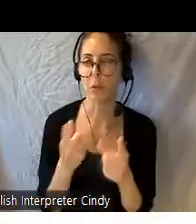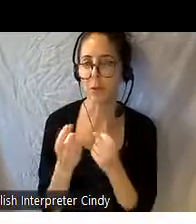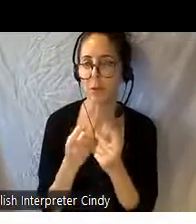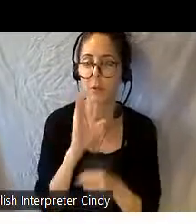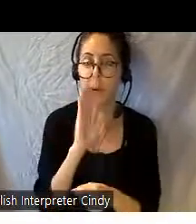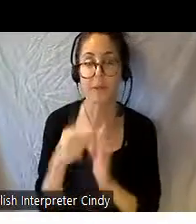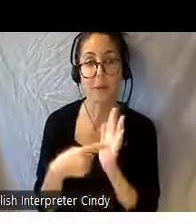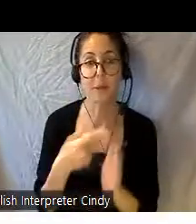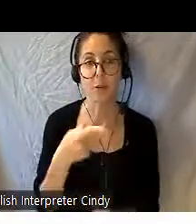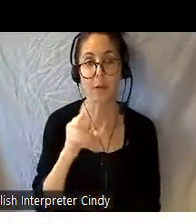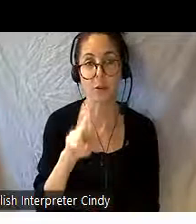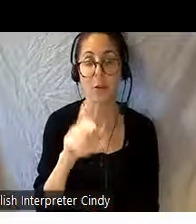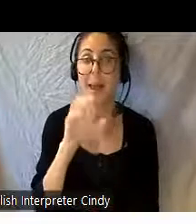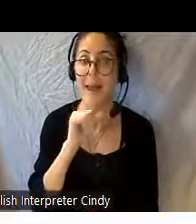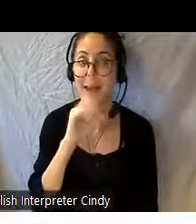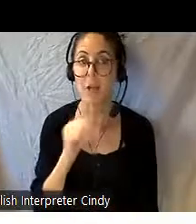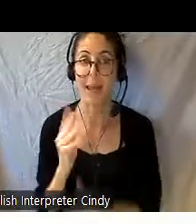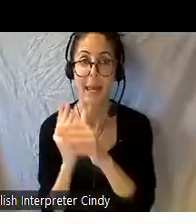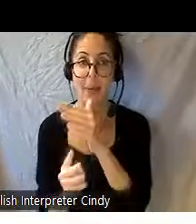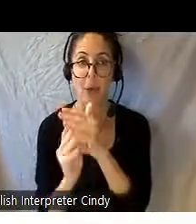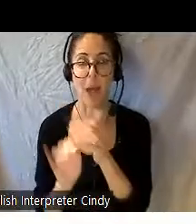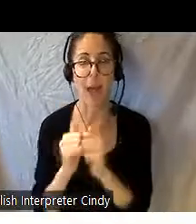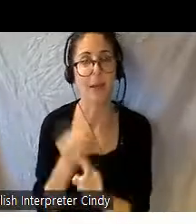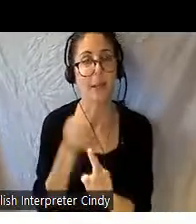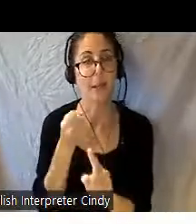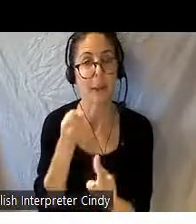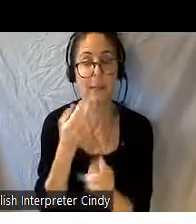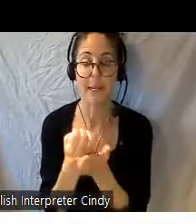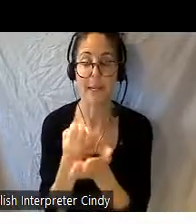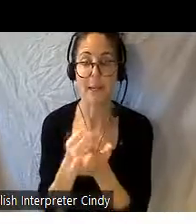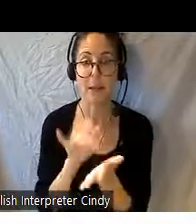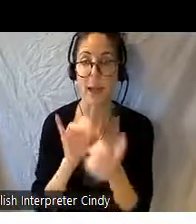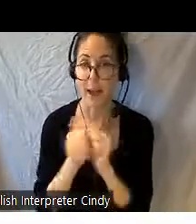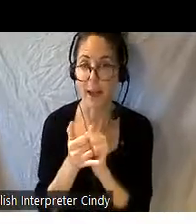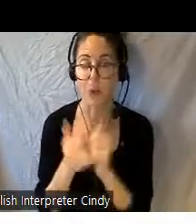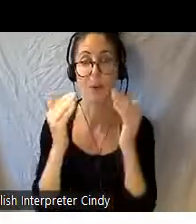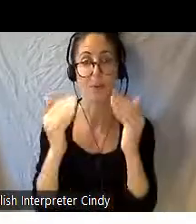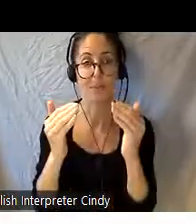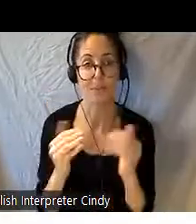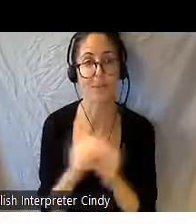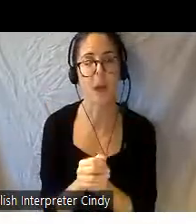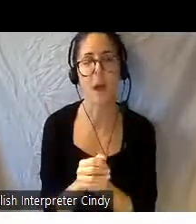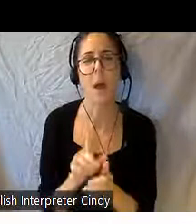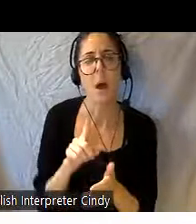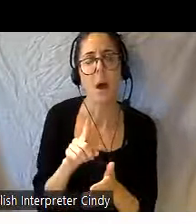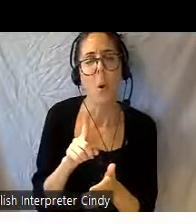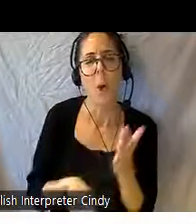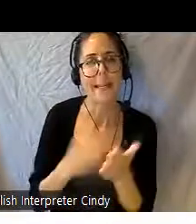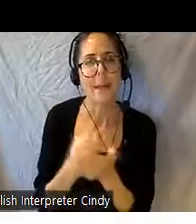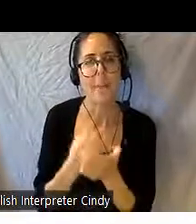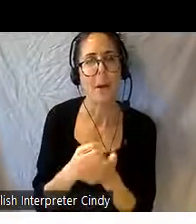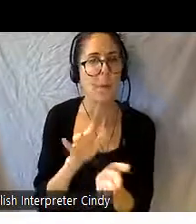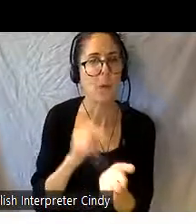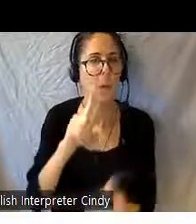does gender, age, and immigration impact economic abuse? What economic abuse can look like for